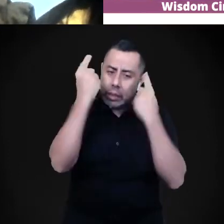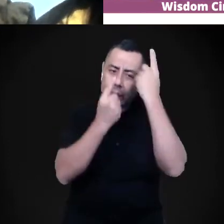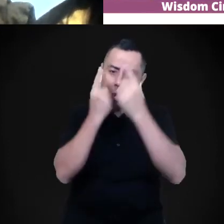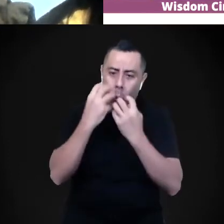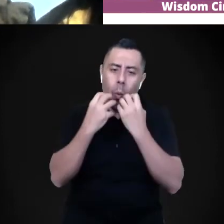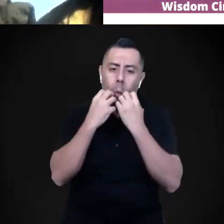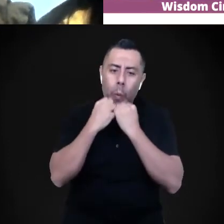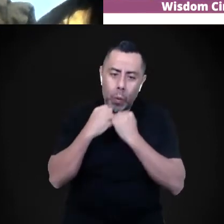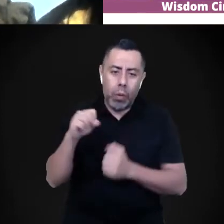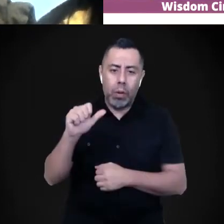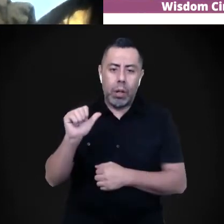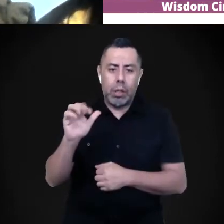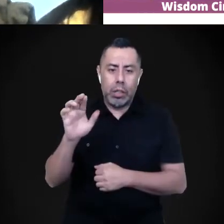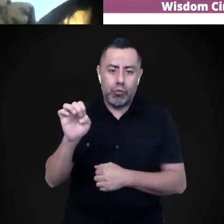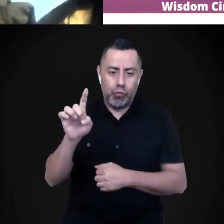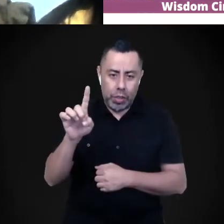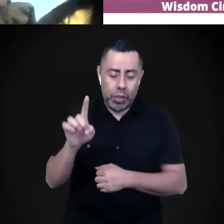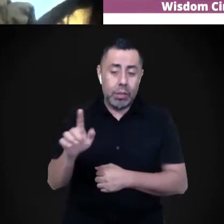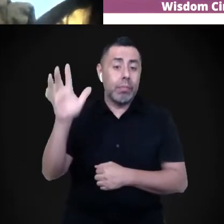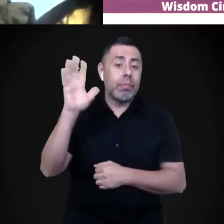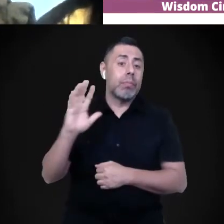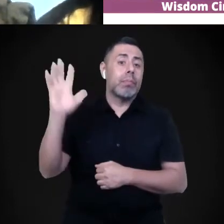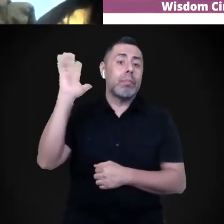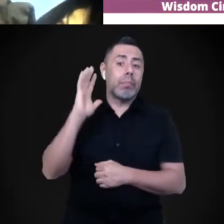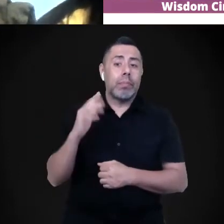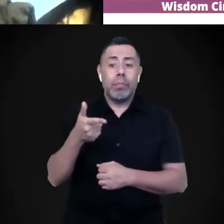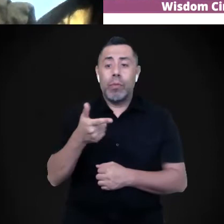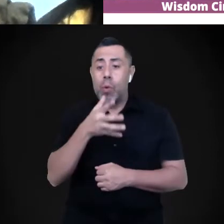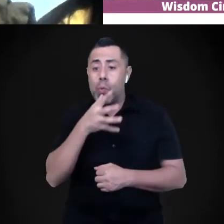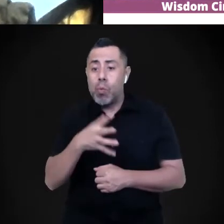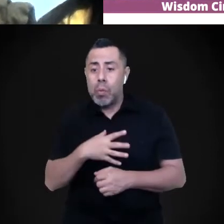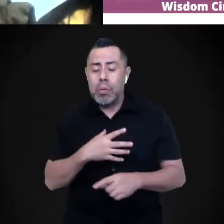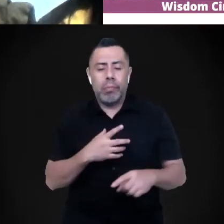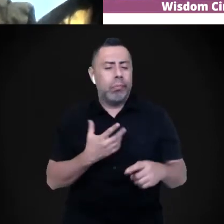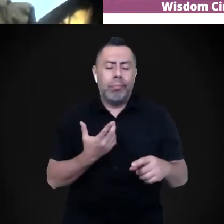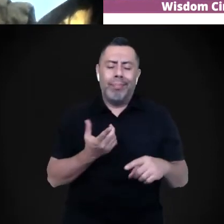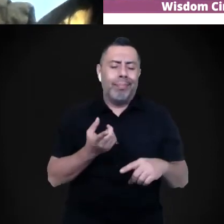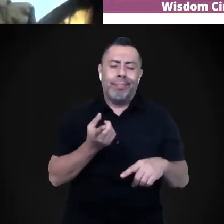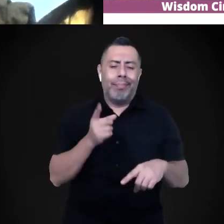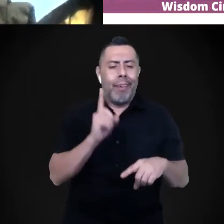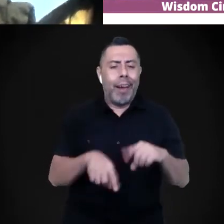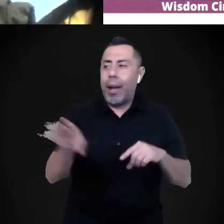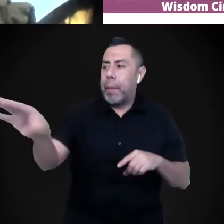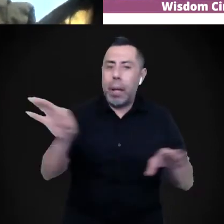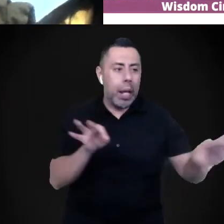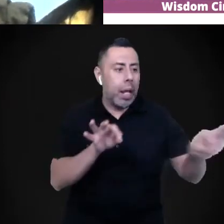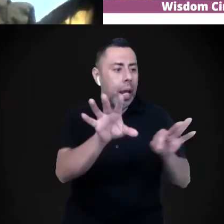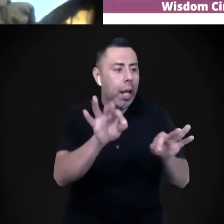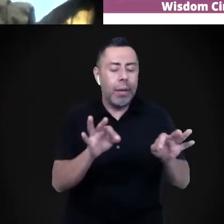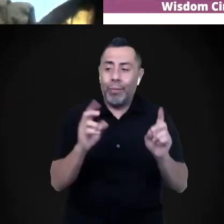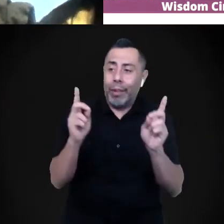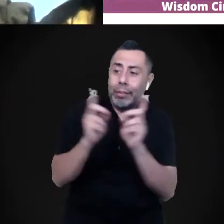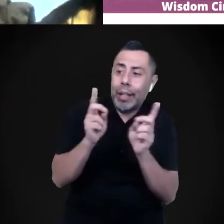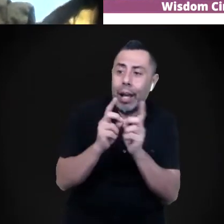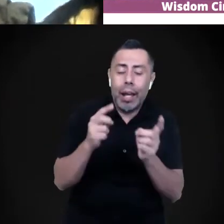have a choice, or there wasn't any dating. and it was just arranged marriages. And